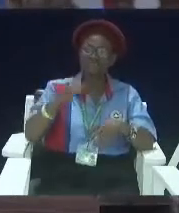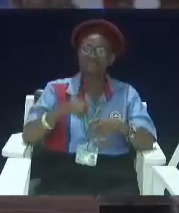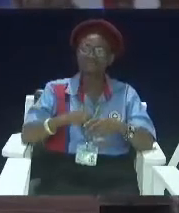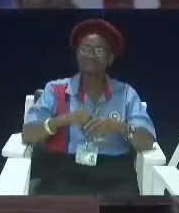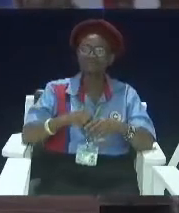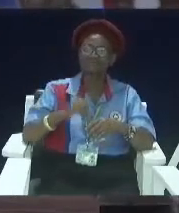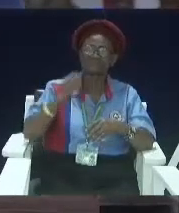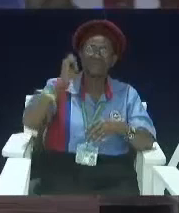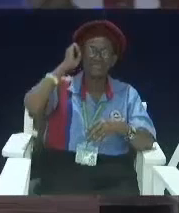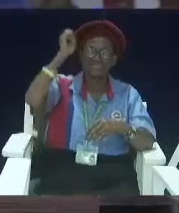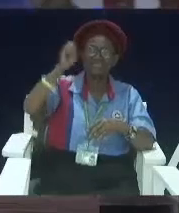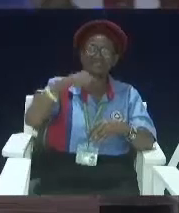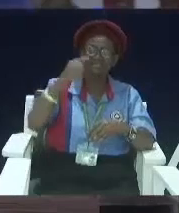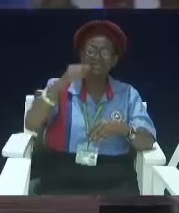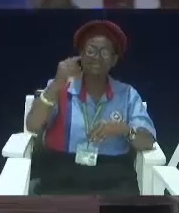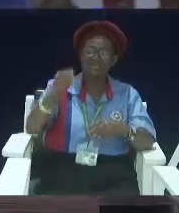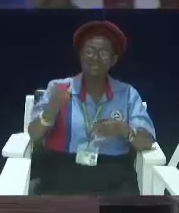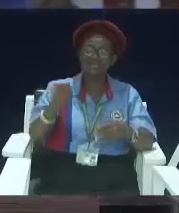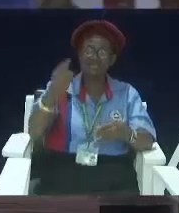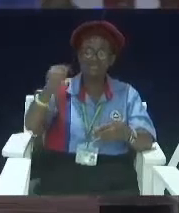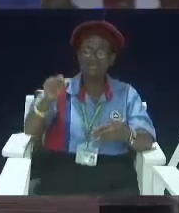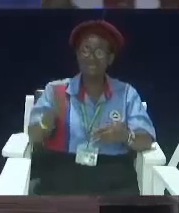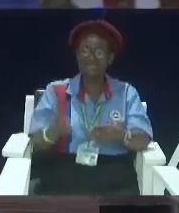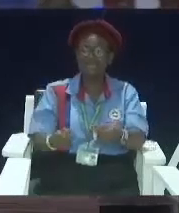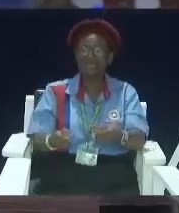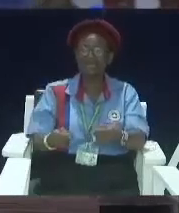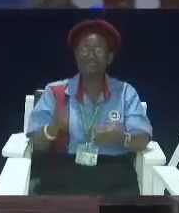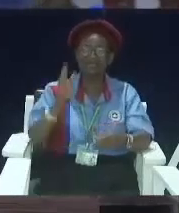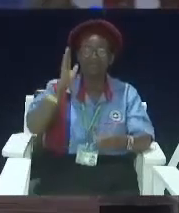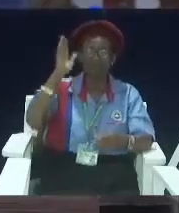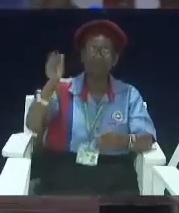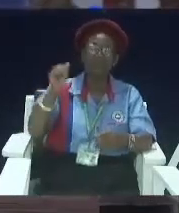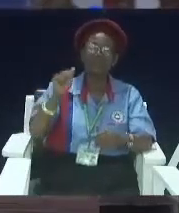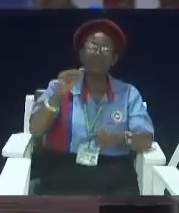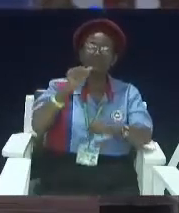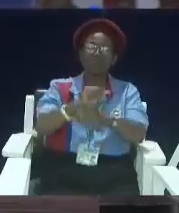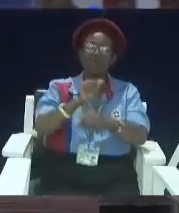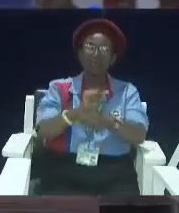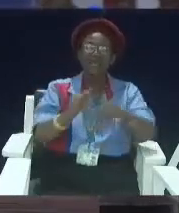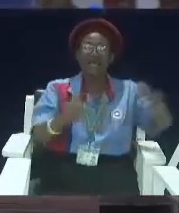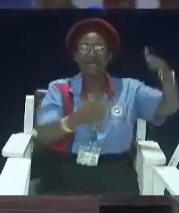He said, the ground will walk against you.